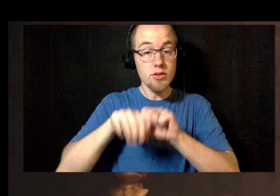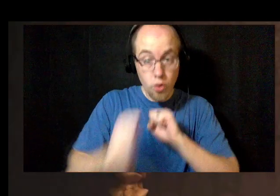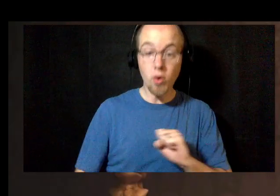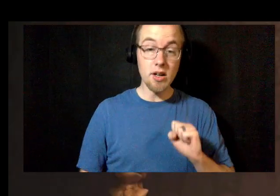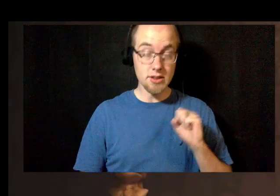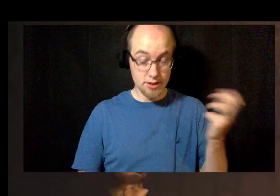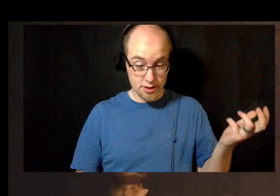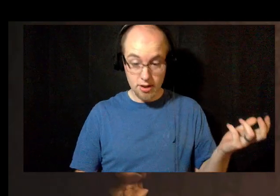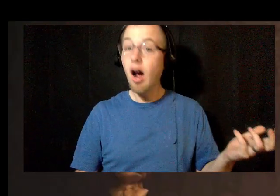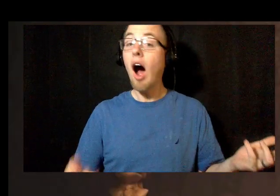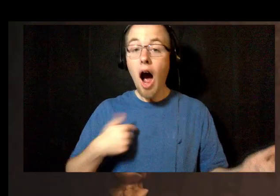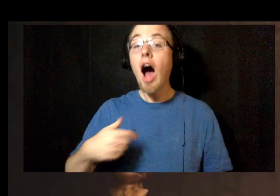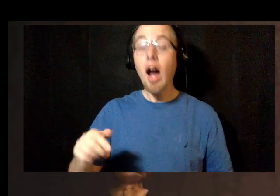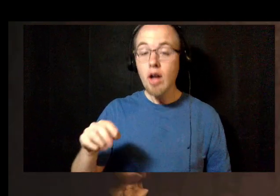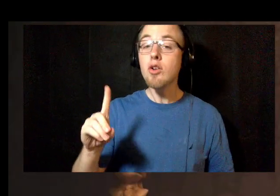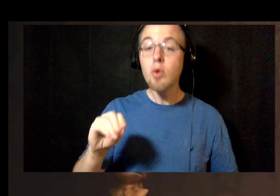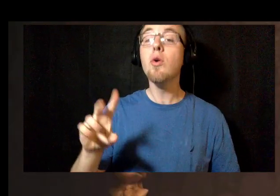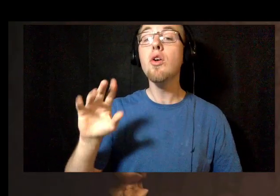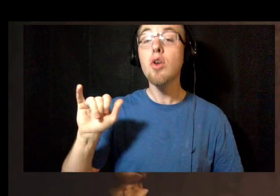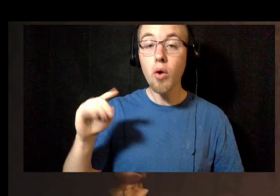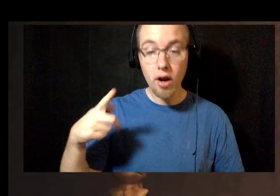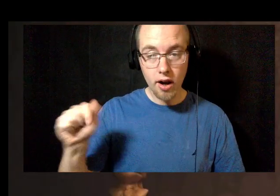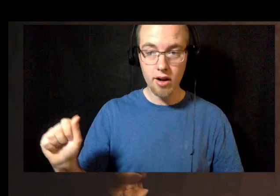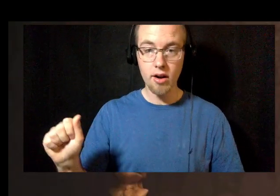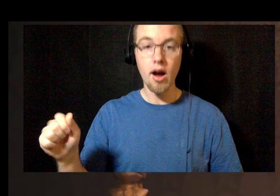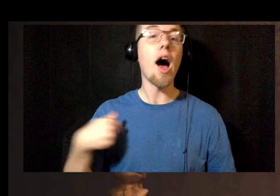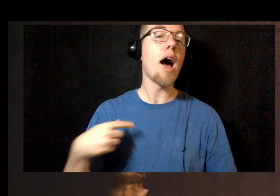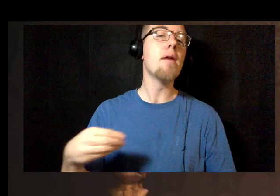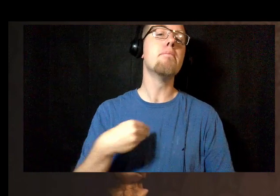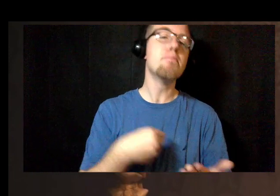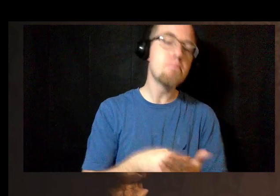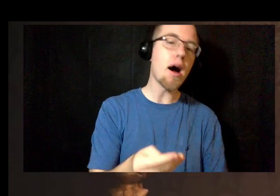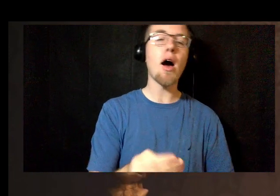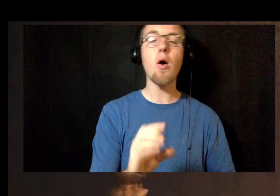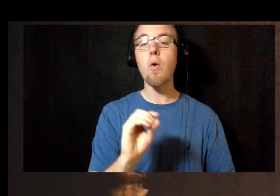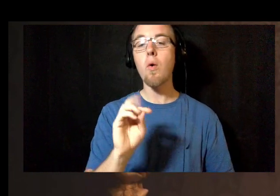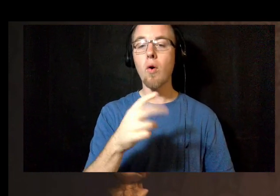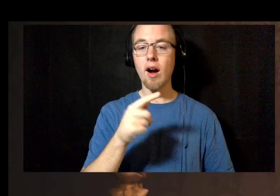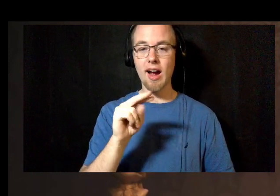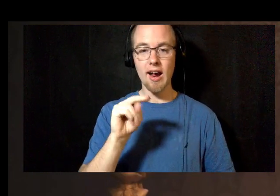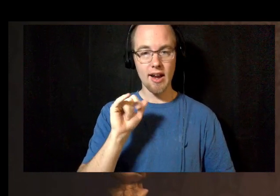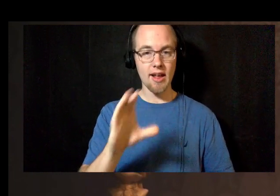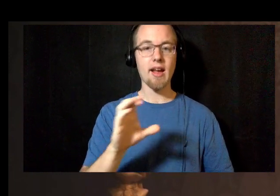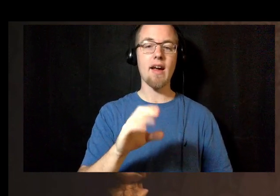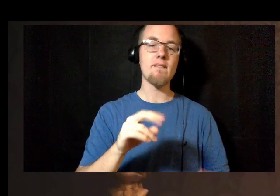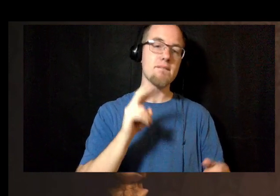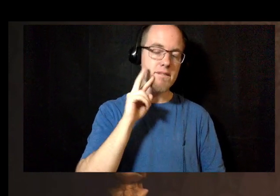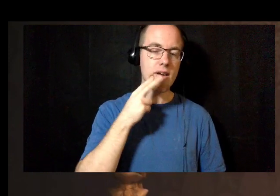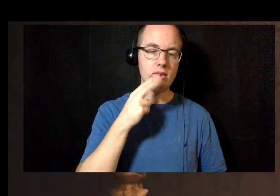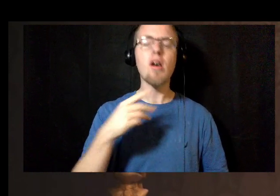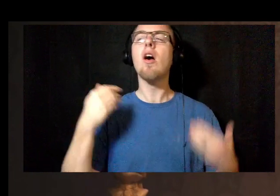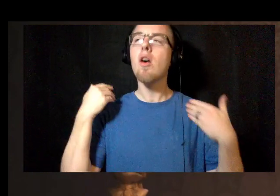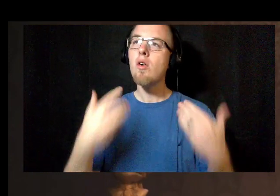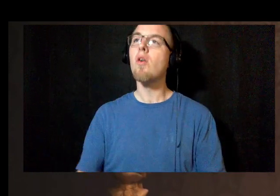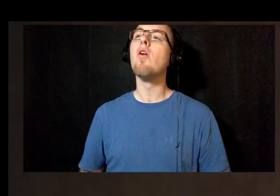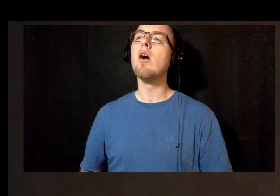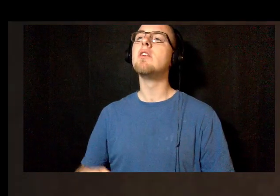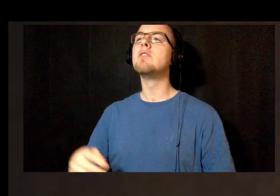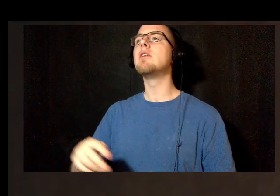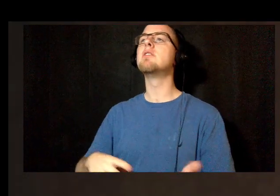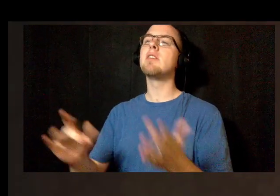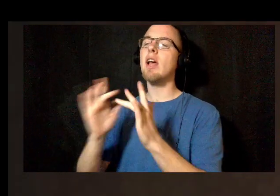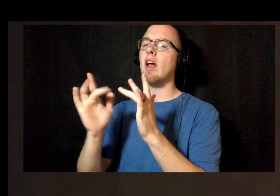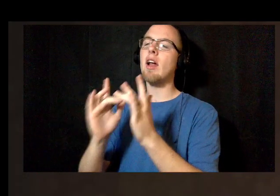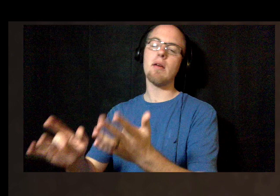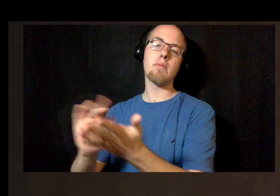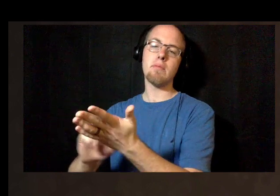torn because I do yoga. I buy organic vegetables. I blindly sign internet petitions without reading the fine